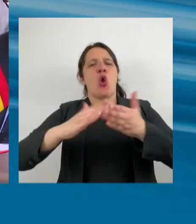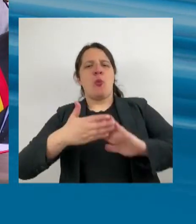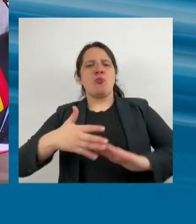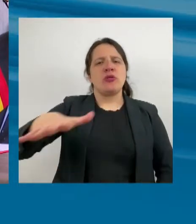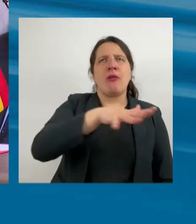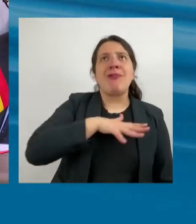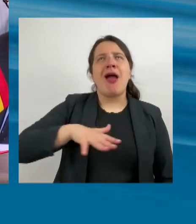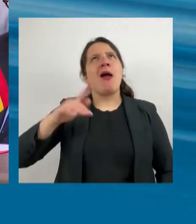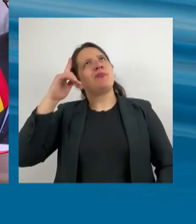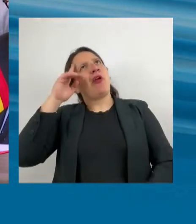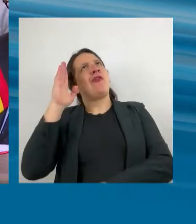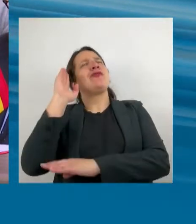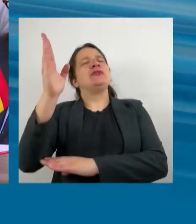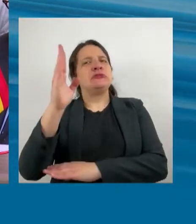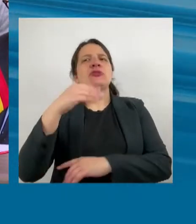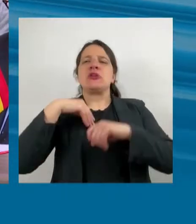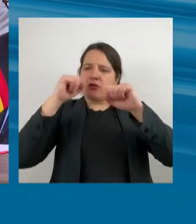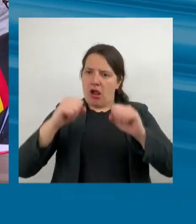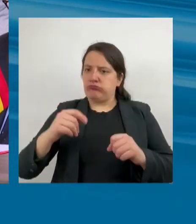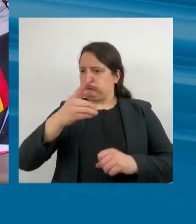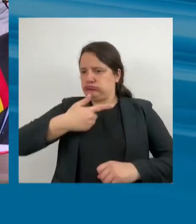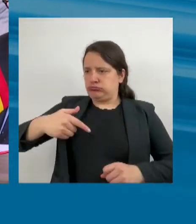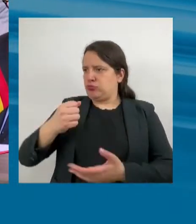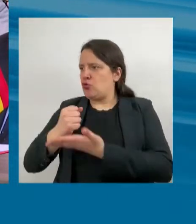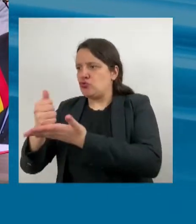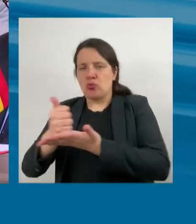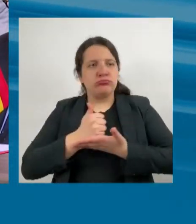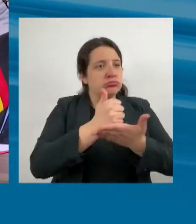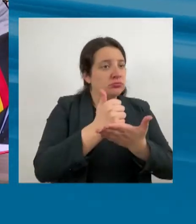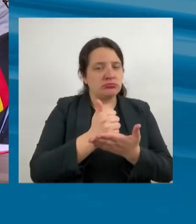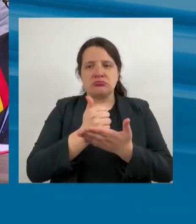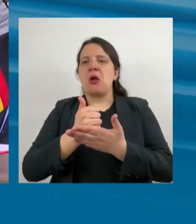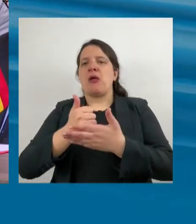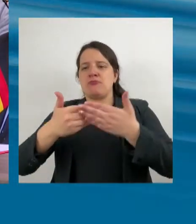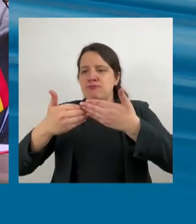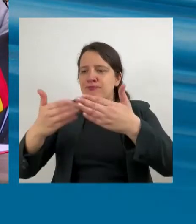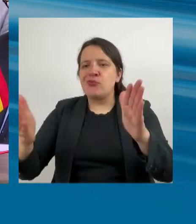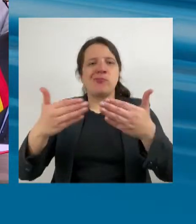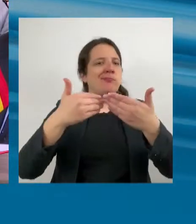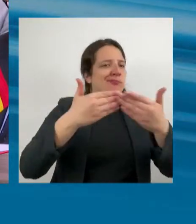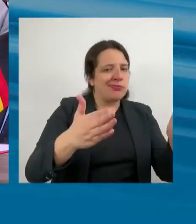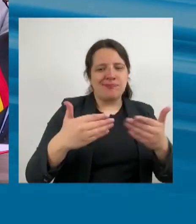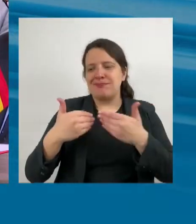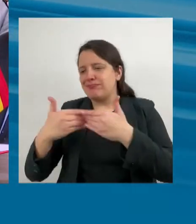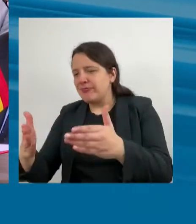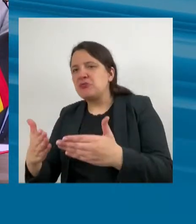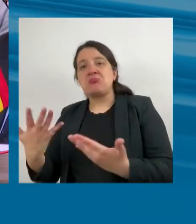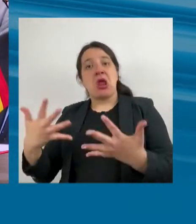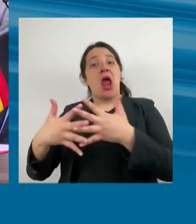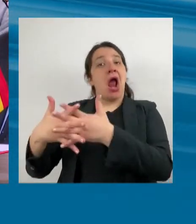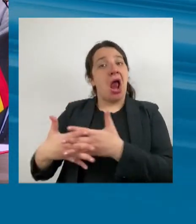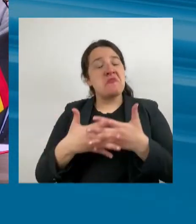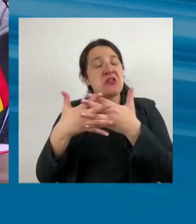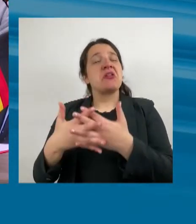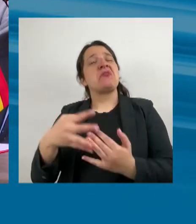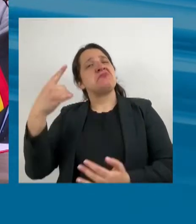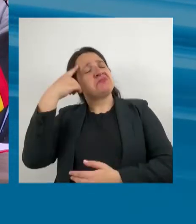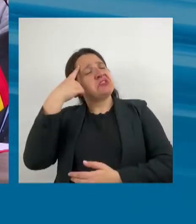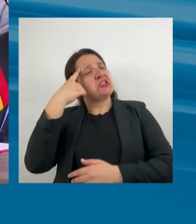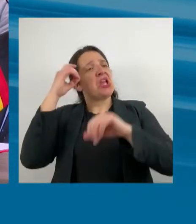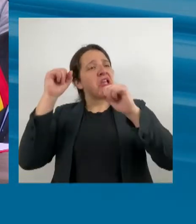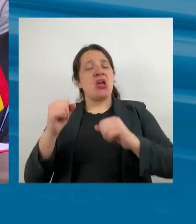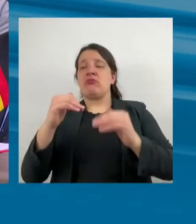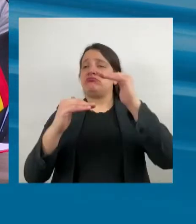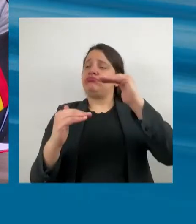barriers with targeted collective action. The United States believes that reducing inequality, fostering